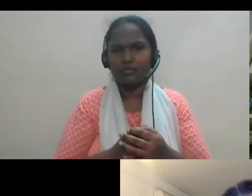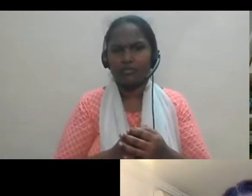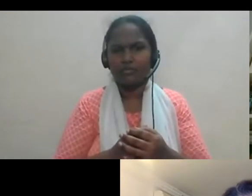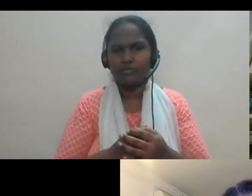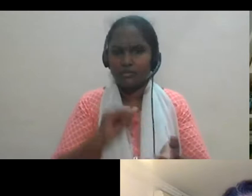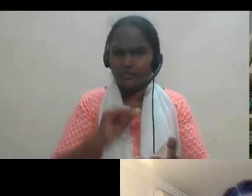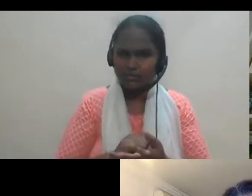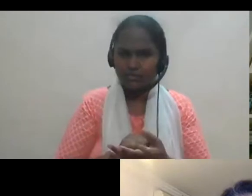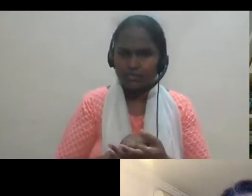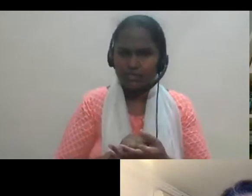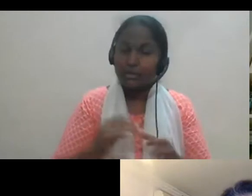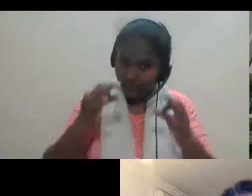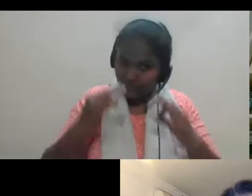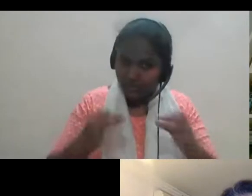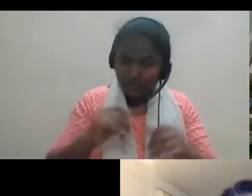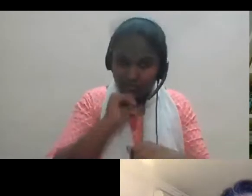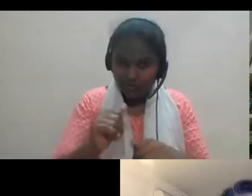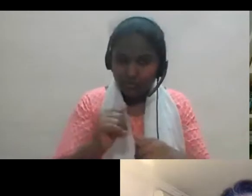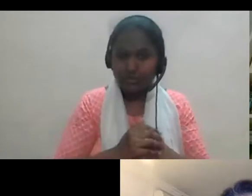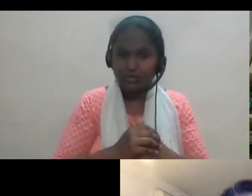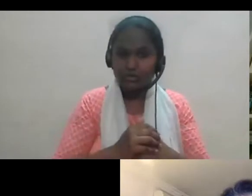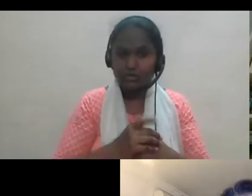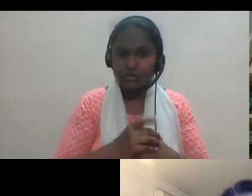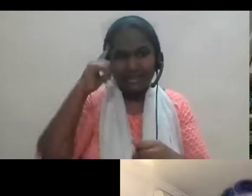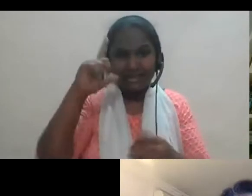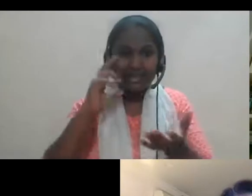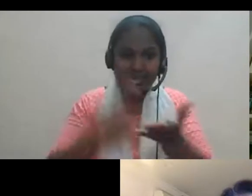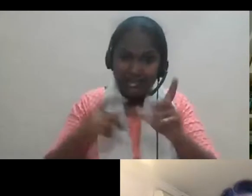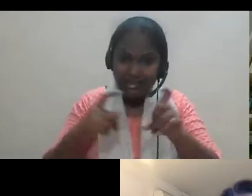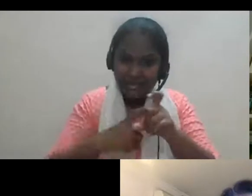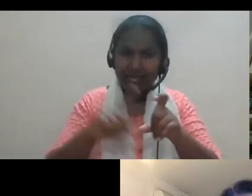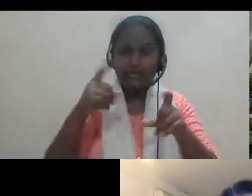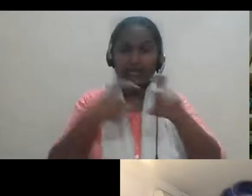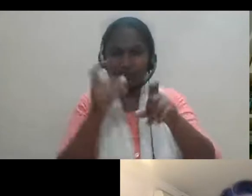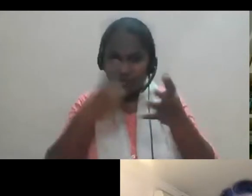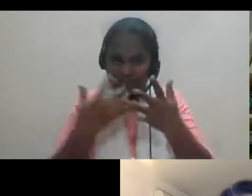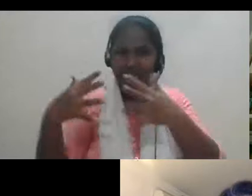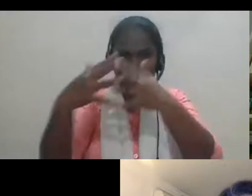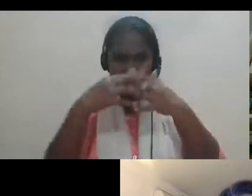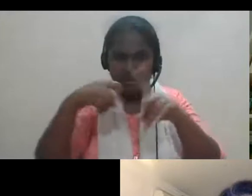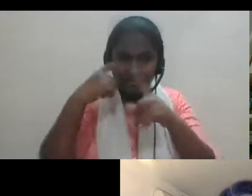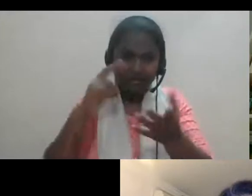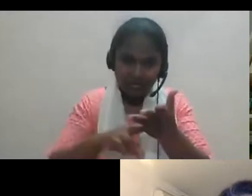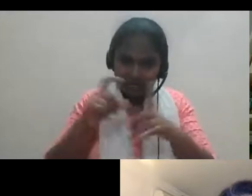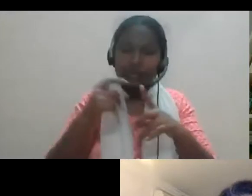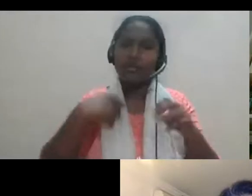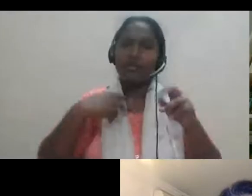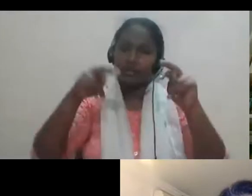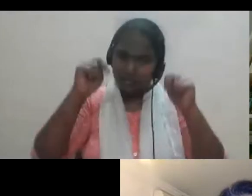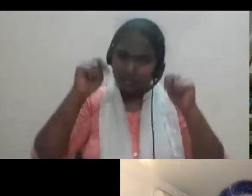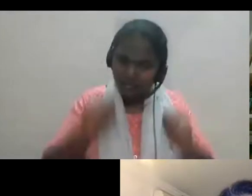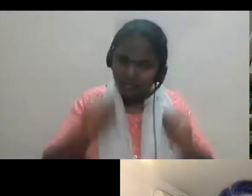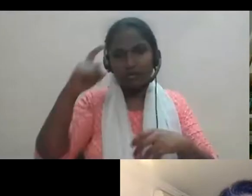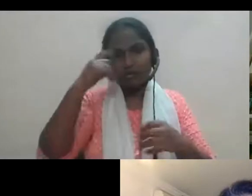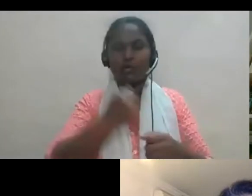that are really not in line with the Euro-North American canon, that, you know, we need to assert